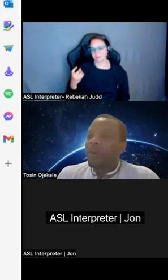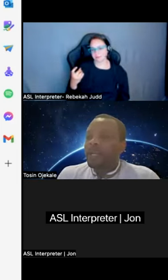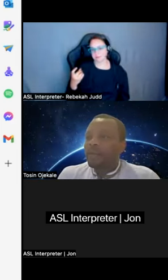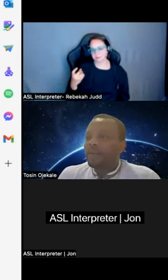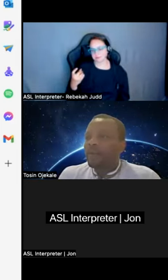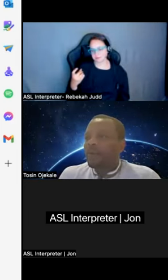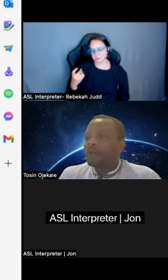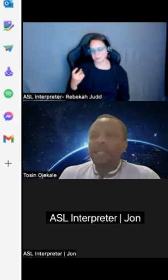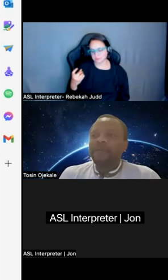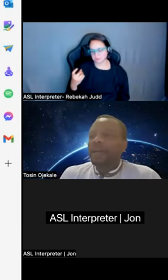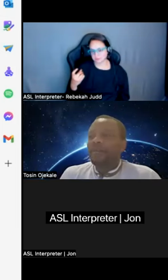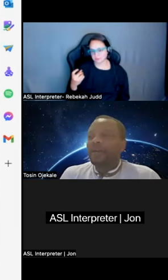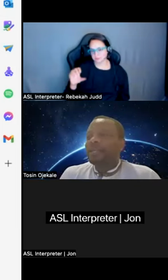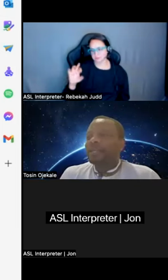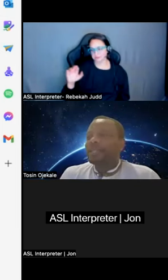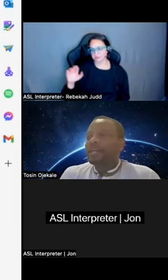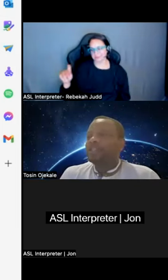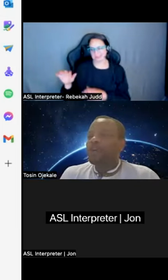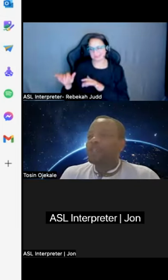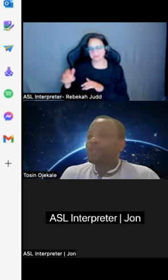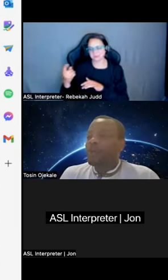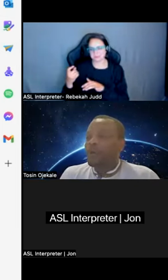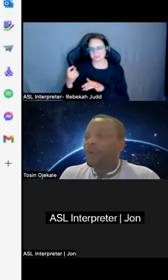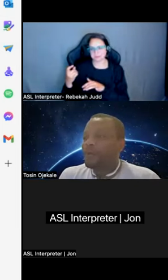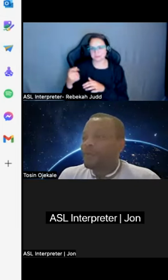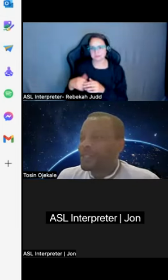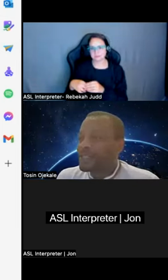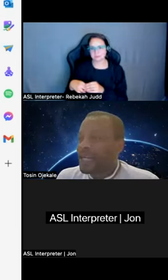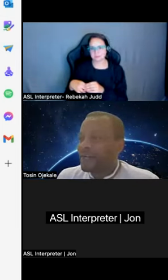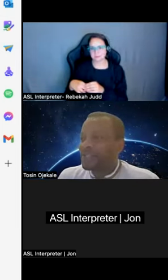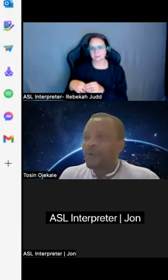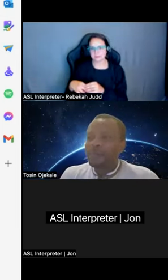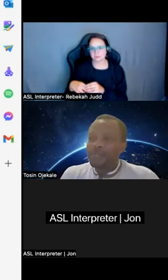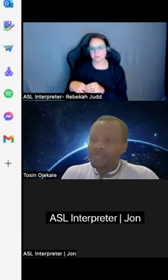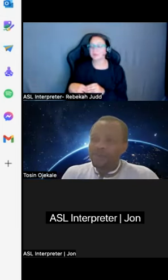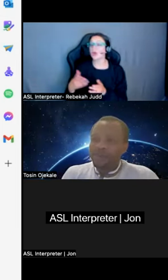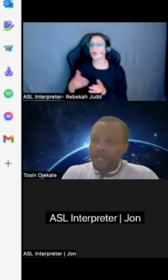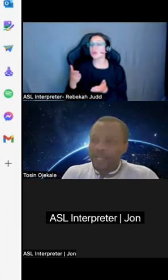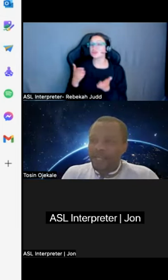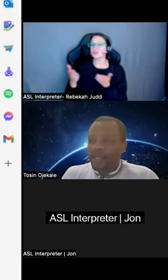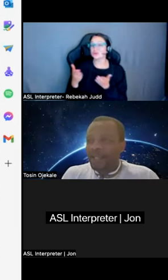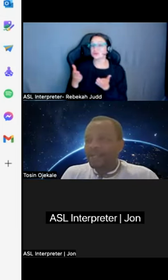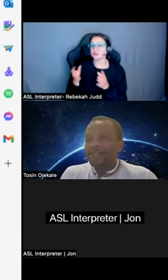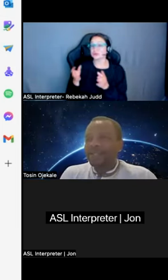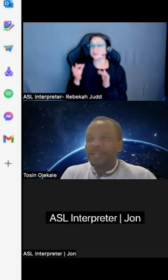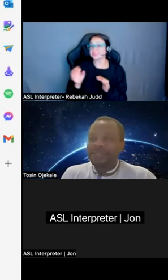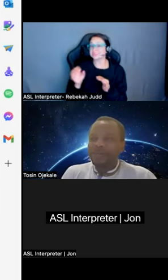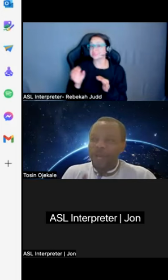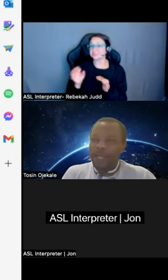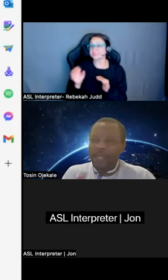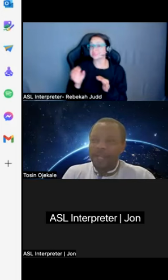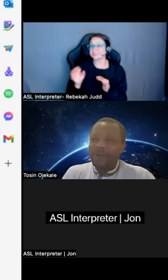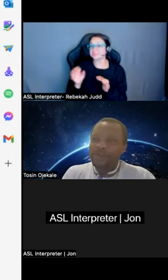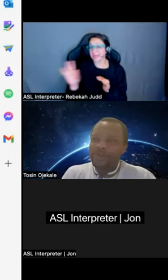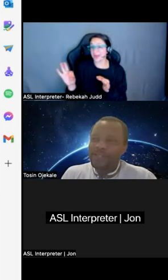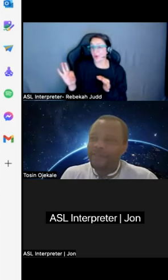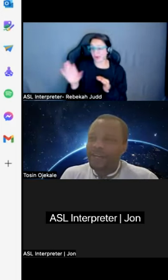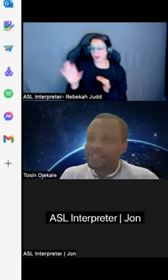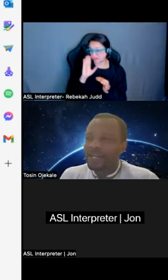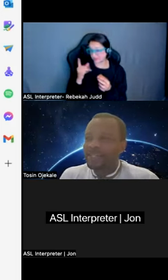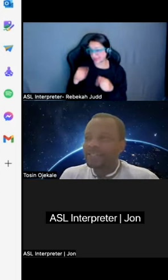at what level, if ever, that the choice to turn off the servers come to play, as weighing the cost